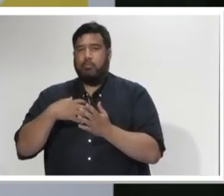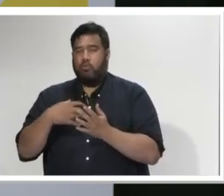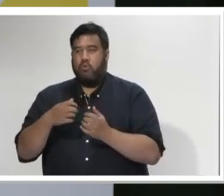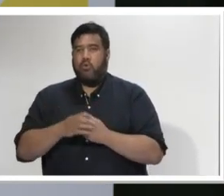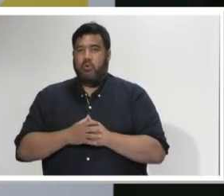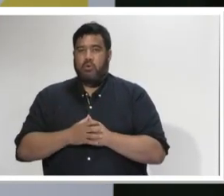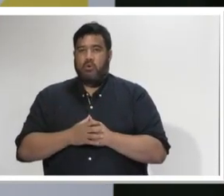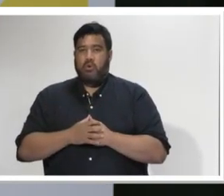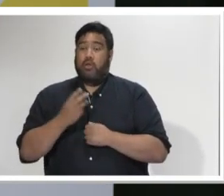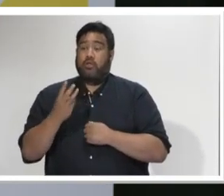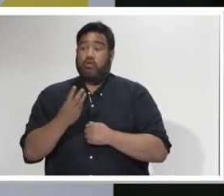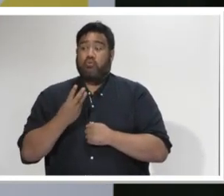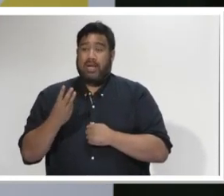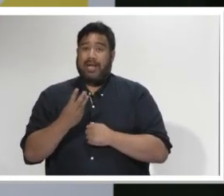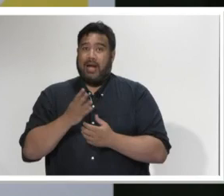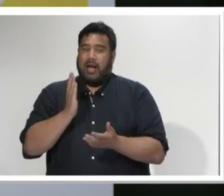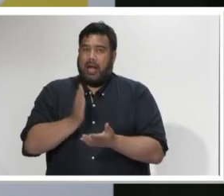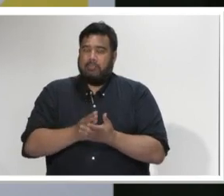condition.